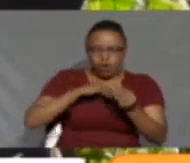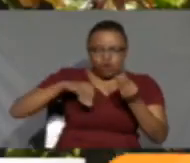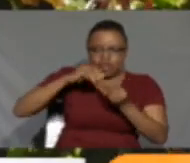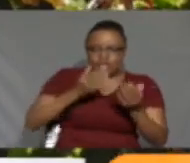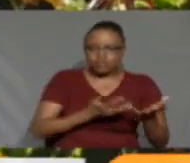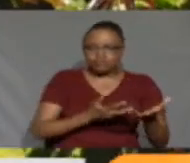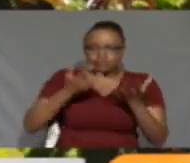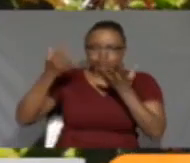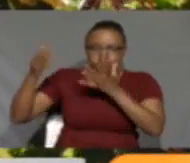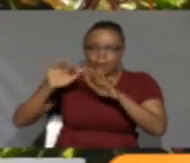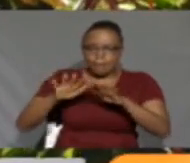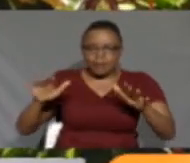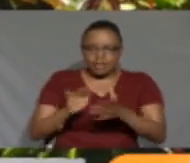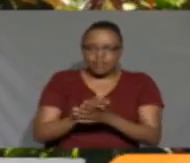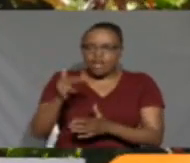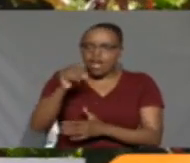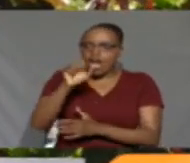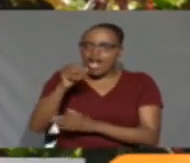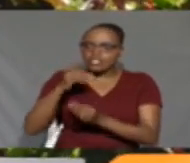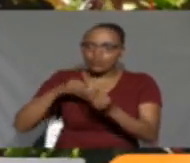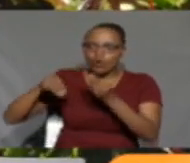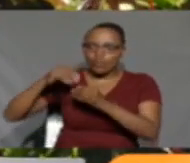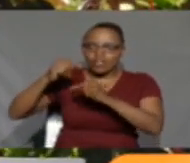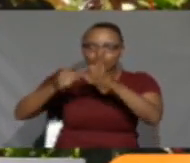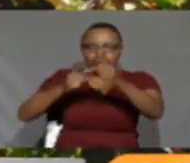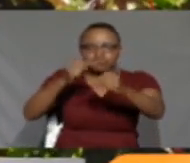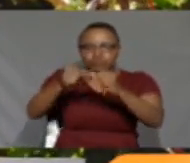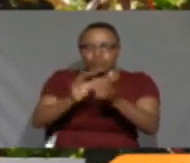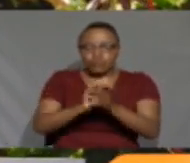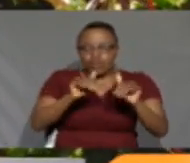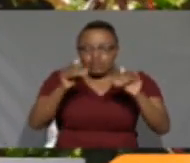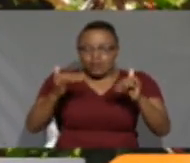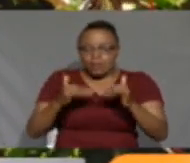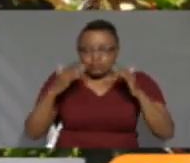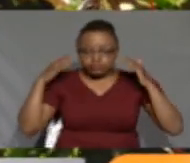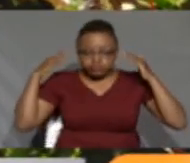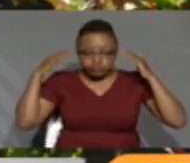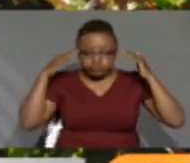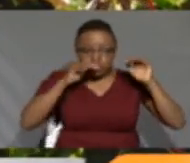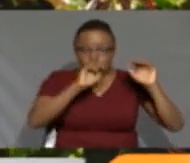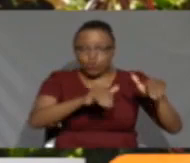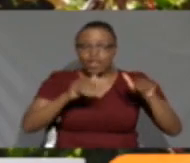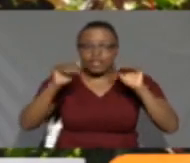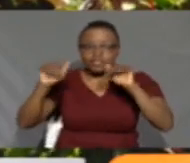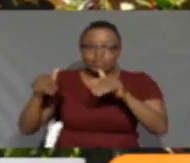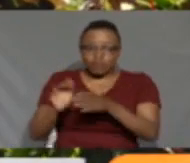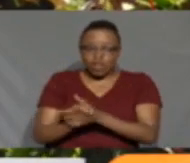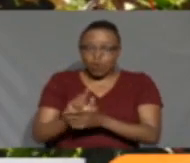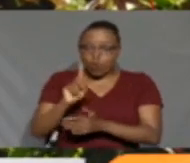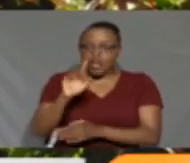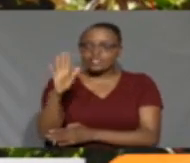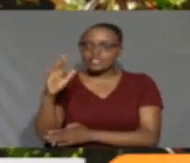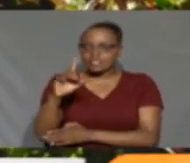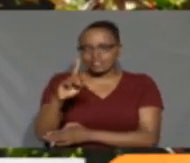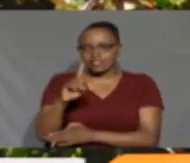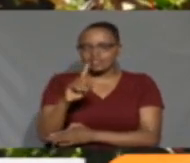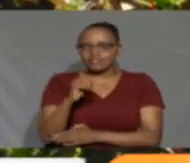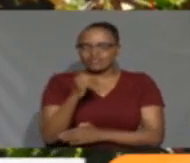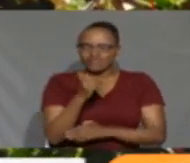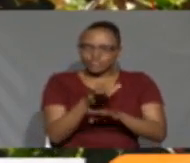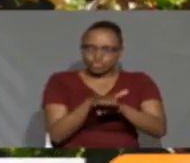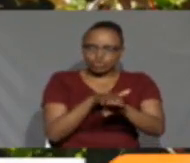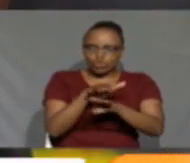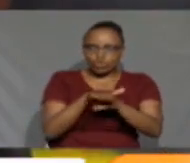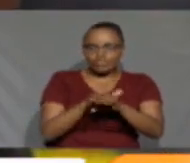market. The demand for Hass avocados is on the rise, and farmers are shifting to its cultivation one tree at a time, thanks to